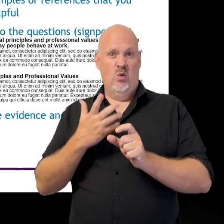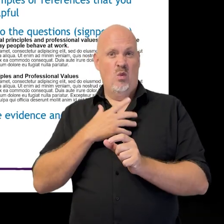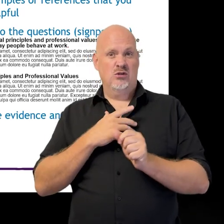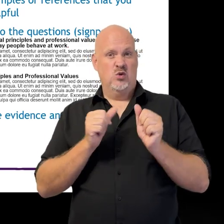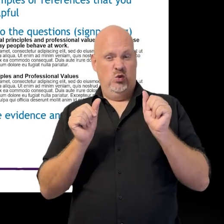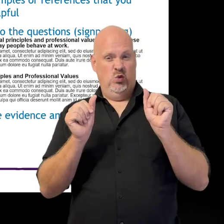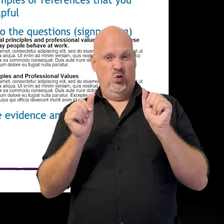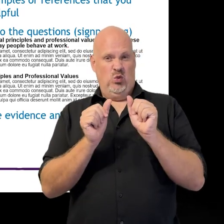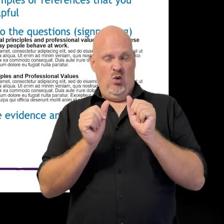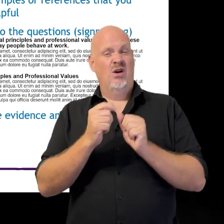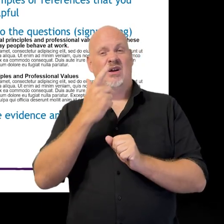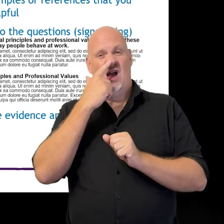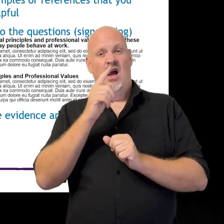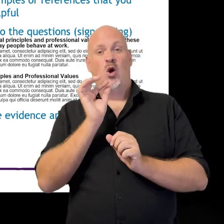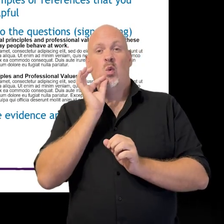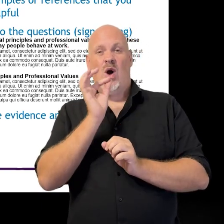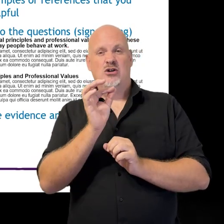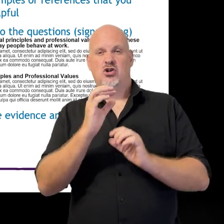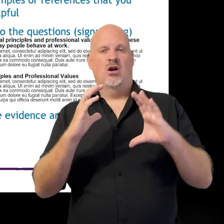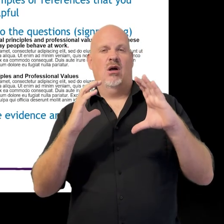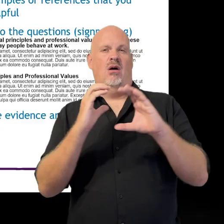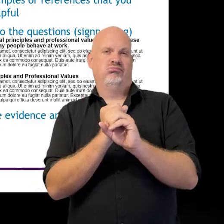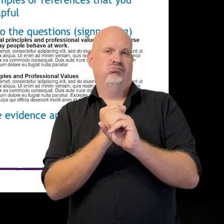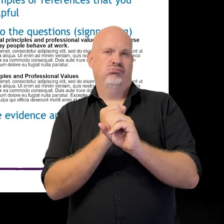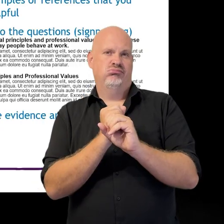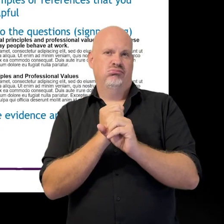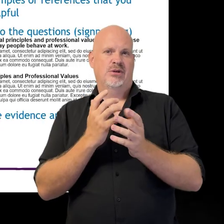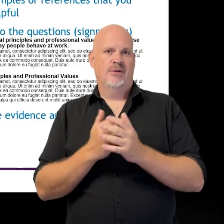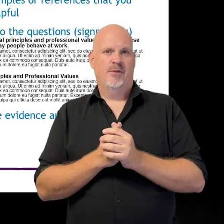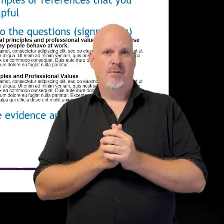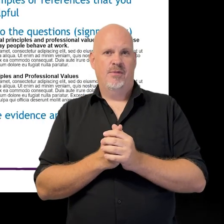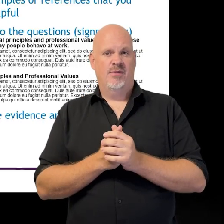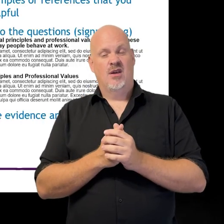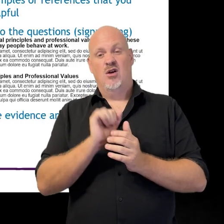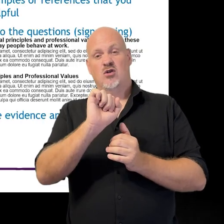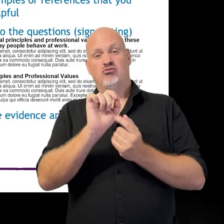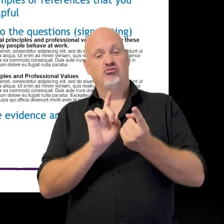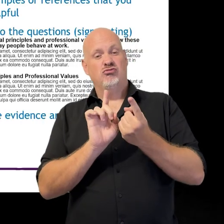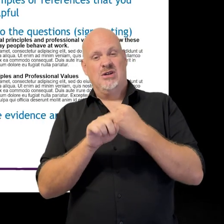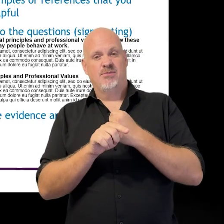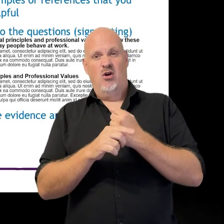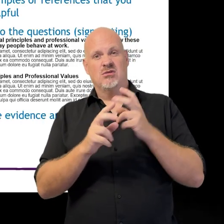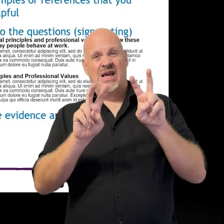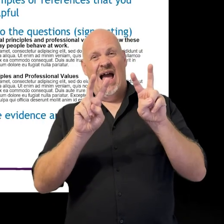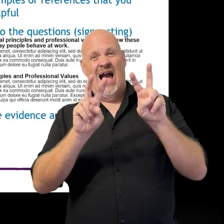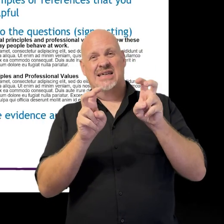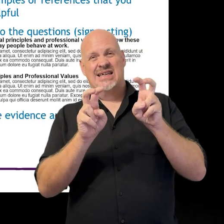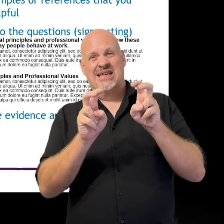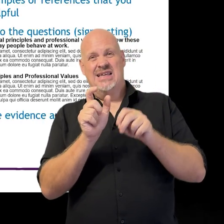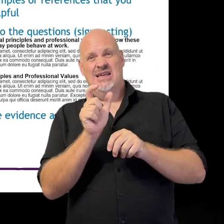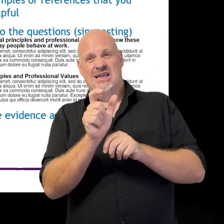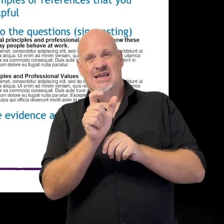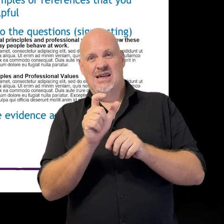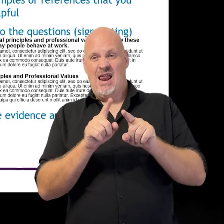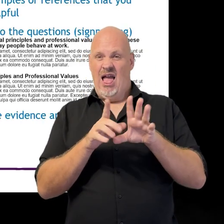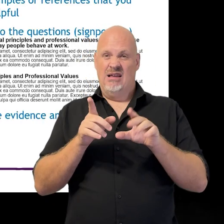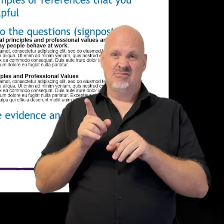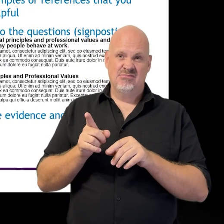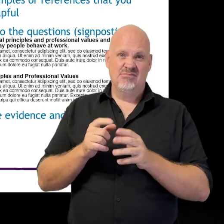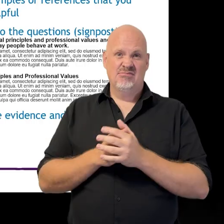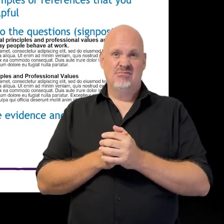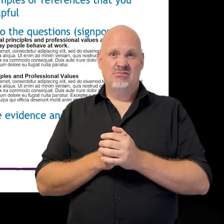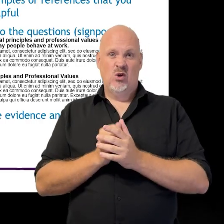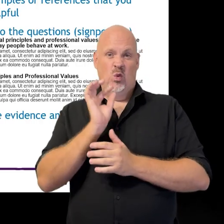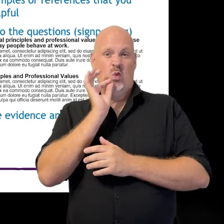little heading like there, where the question has been redacted slightly. And remember, of course, to comply with